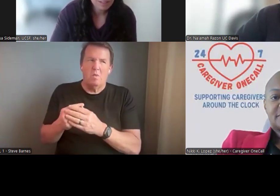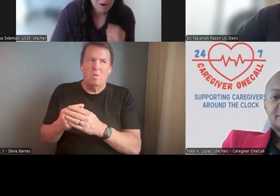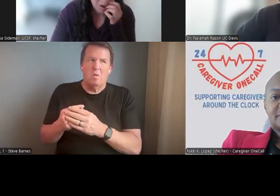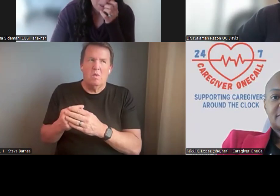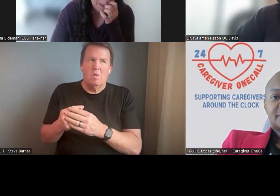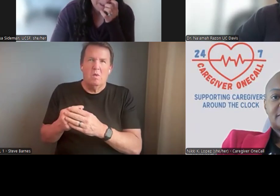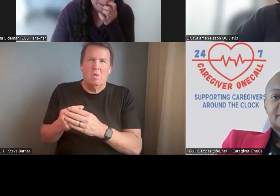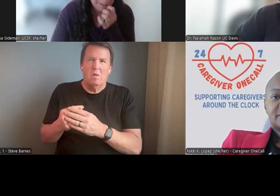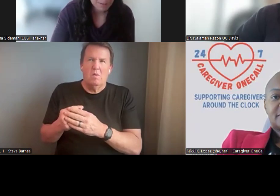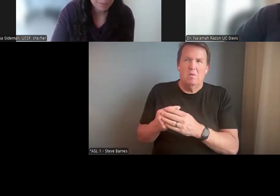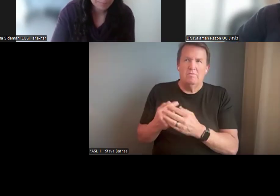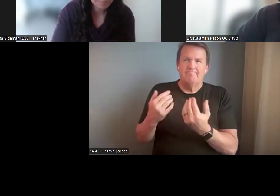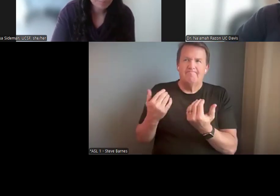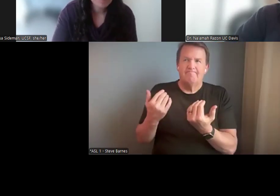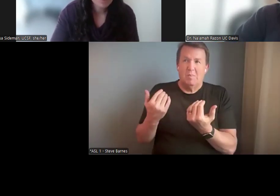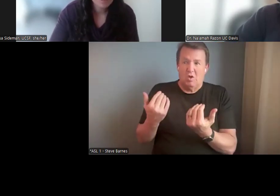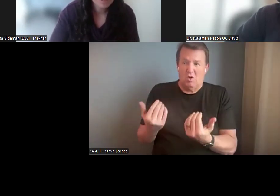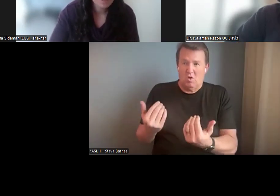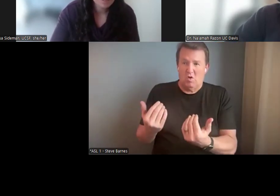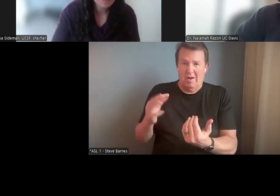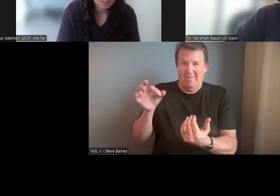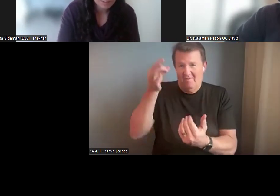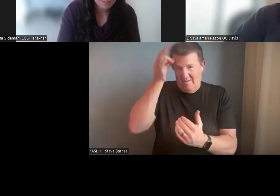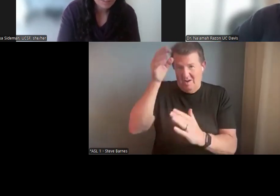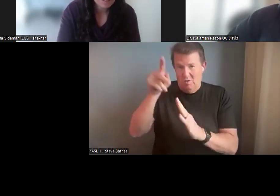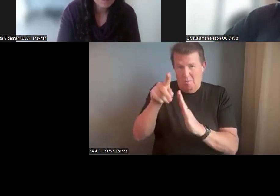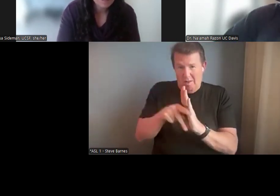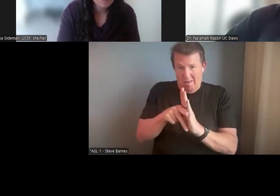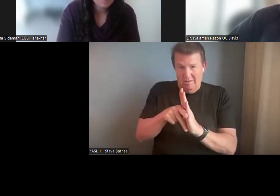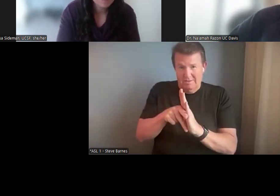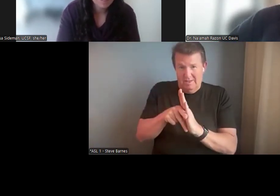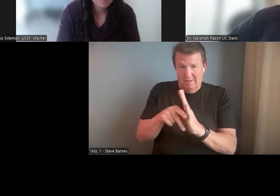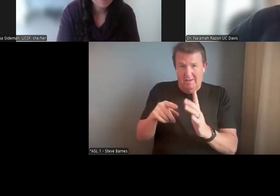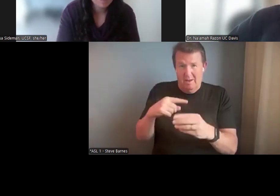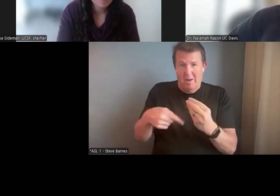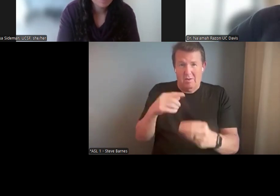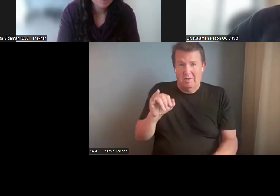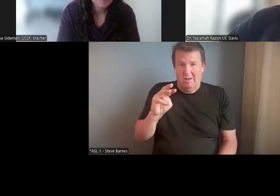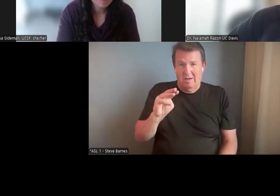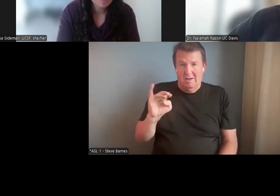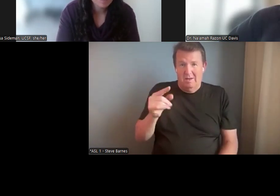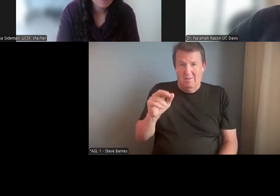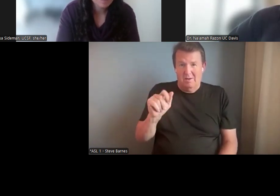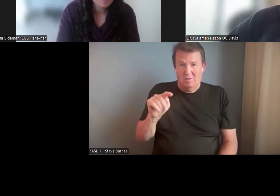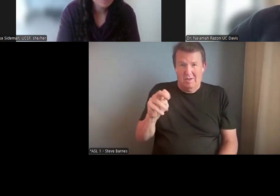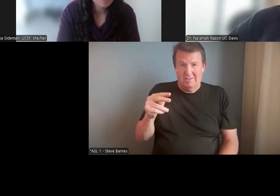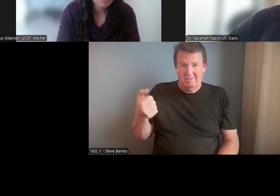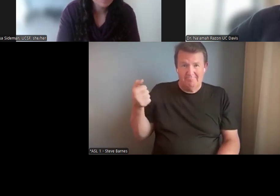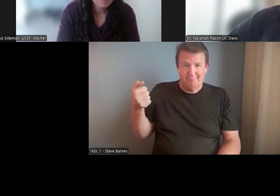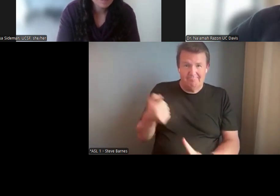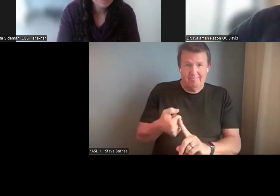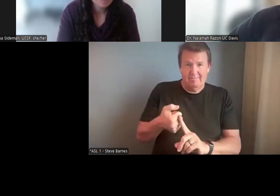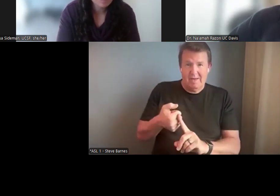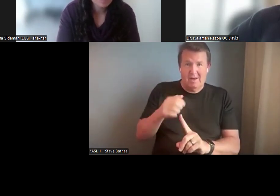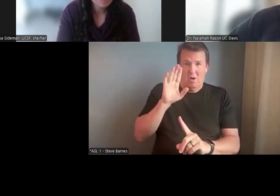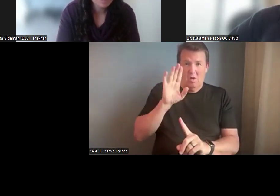current federal policy making toward immigration has impacted your study, whether that's come up